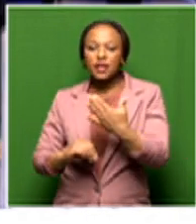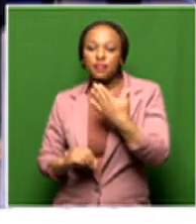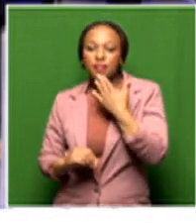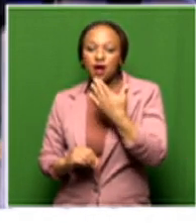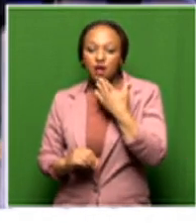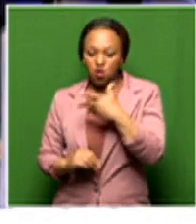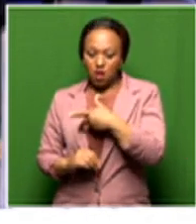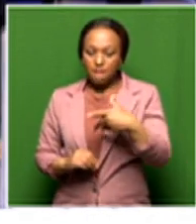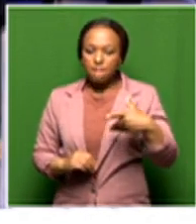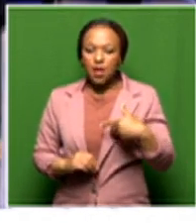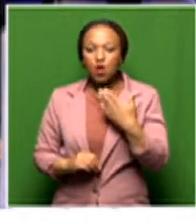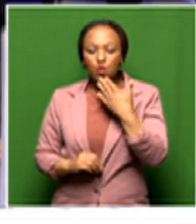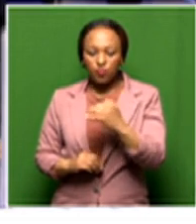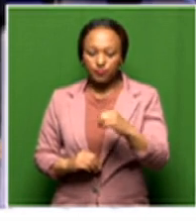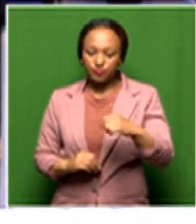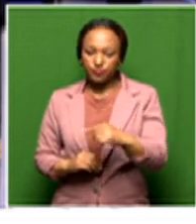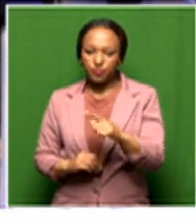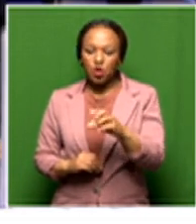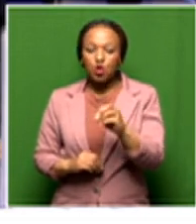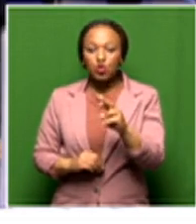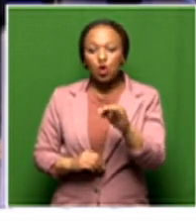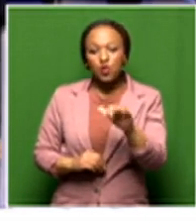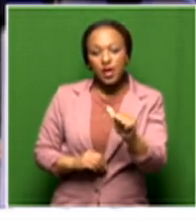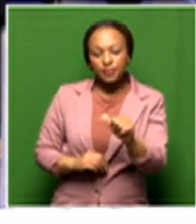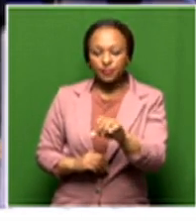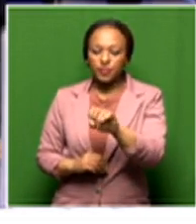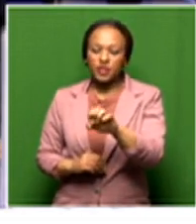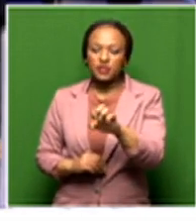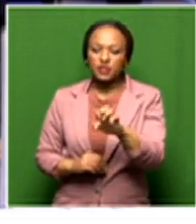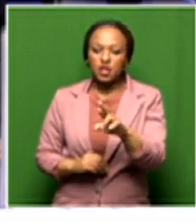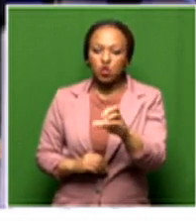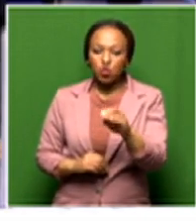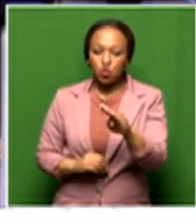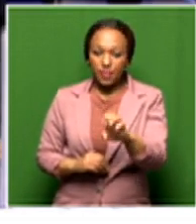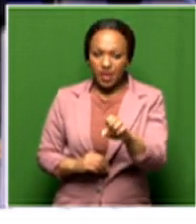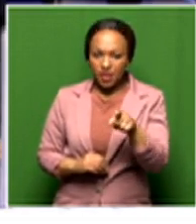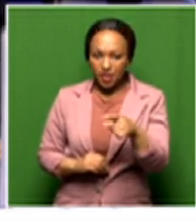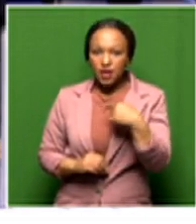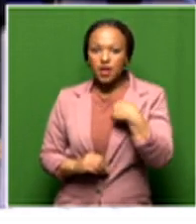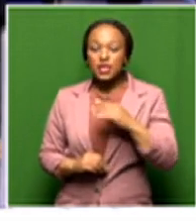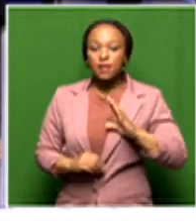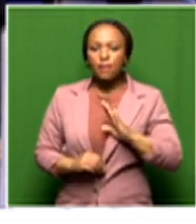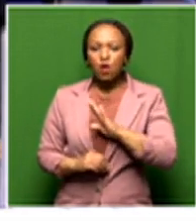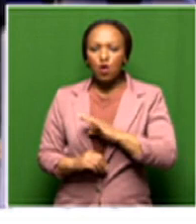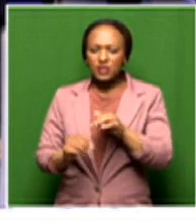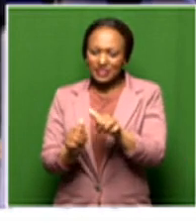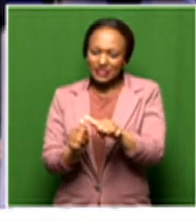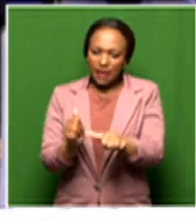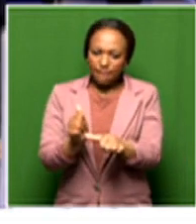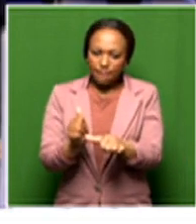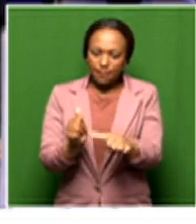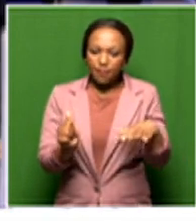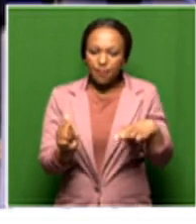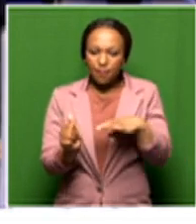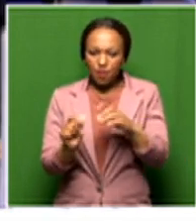Mayor Gloria Sirome, and that board has got 3 sub-board committee structures